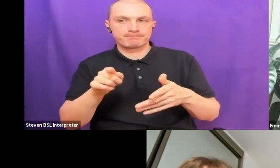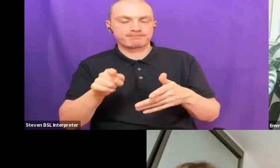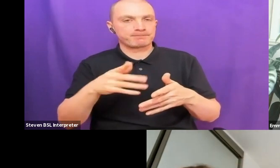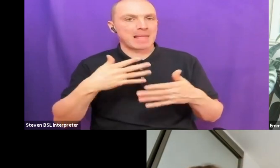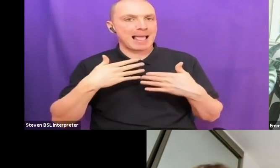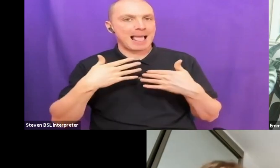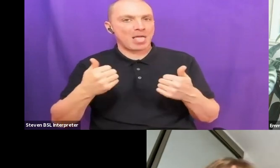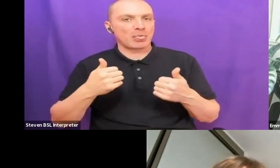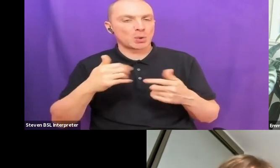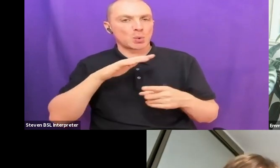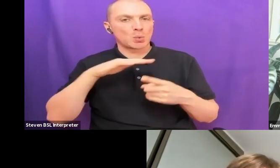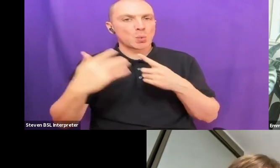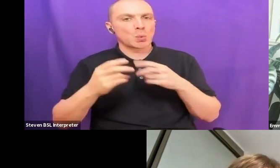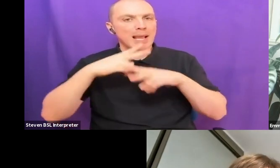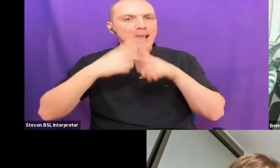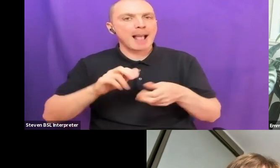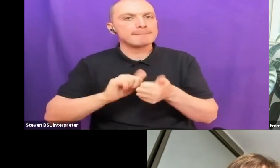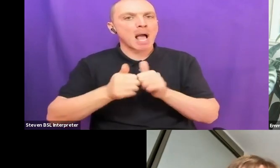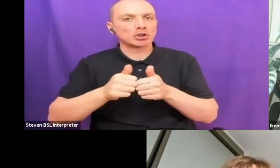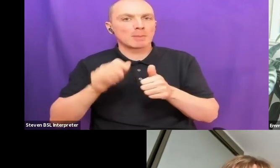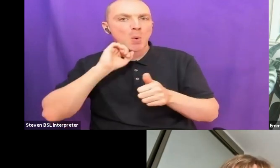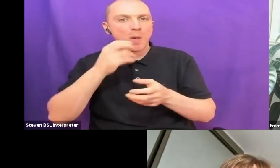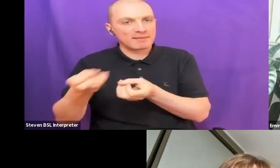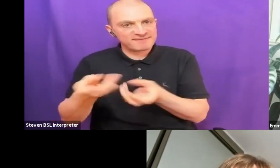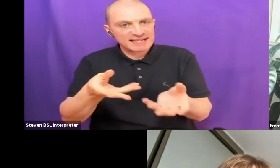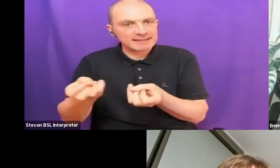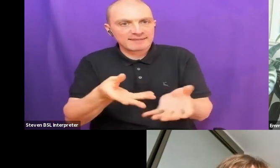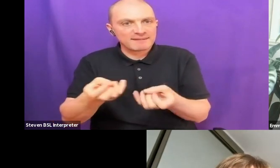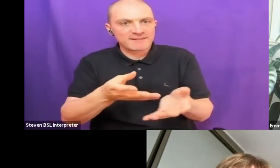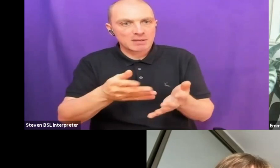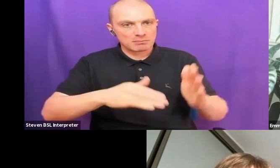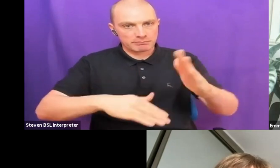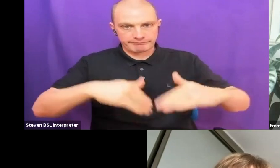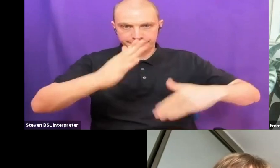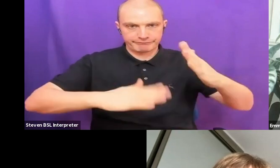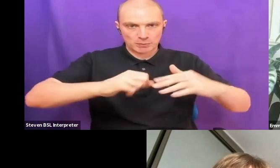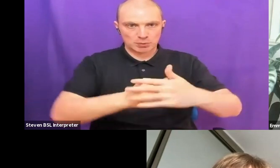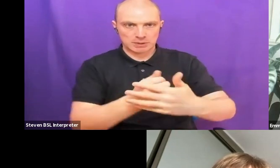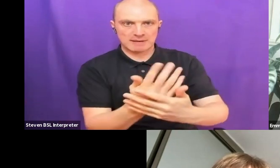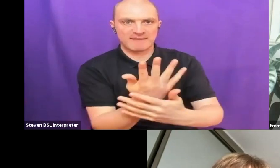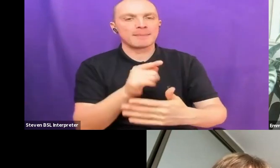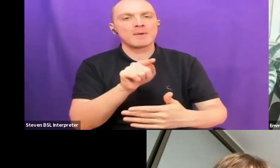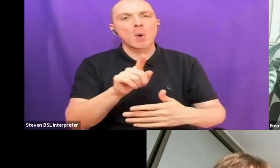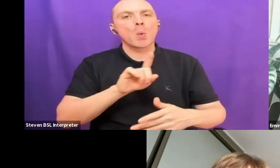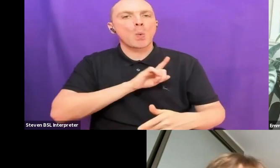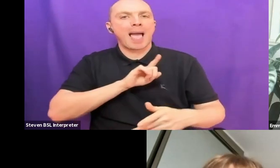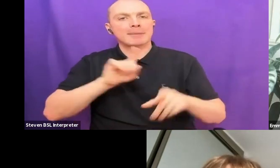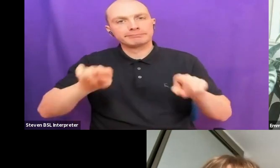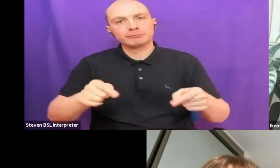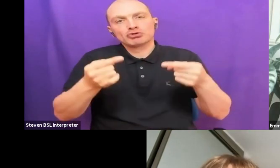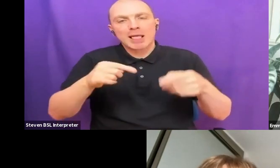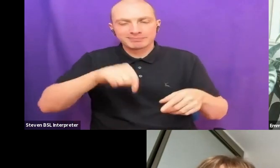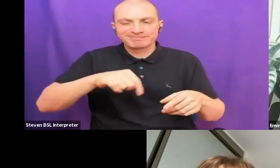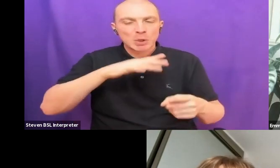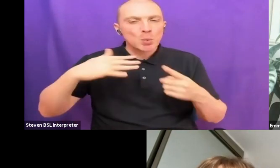Social Care Partnership. And again, that starts to get into the deeper social problems that we have in the area. So that's that